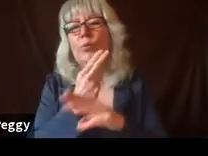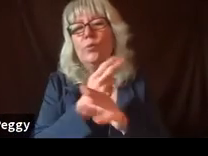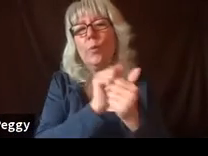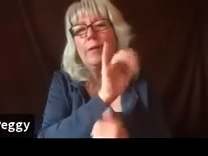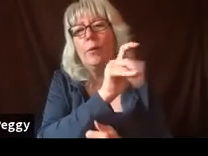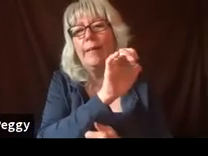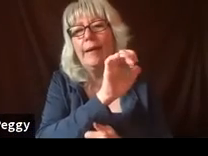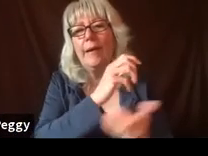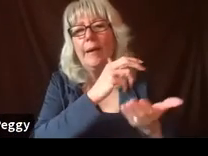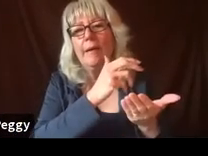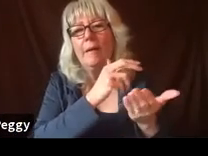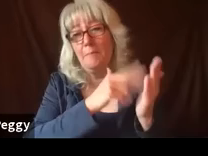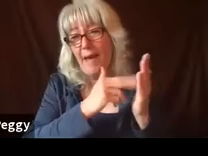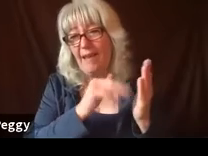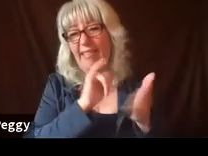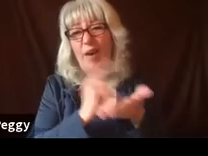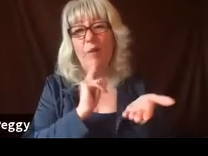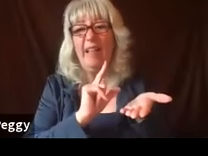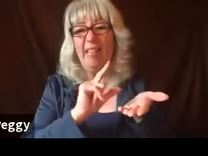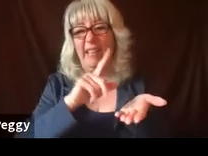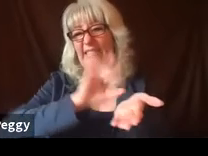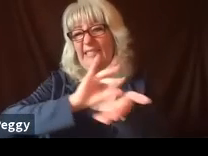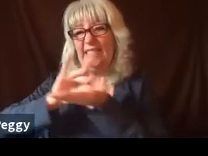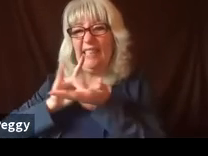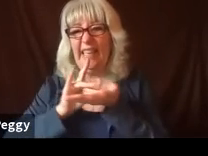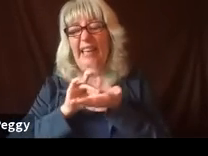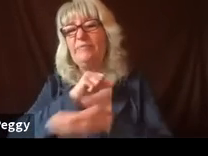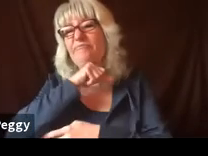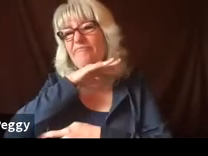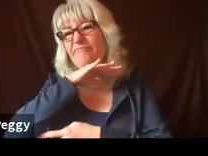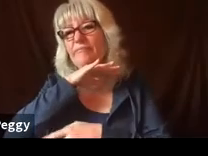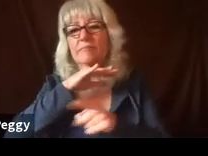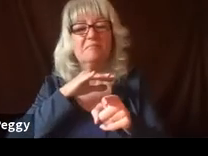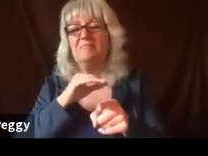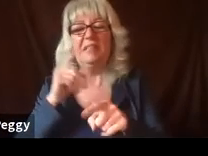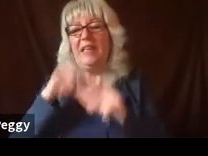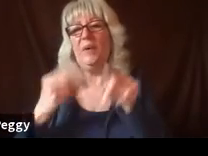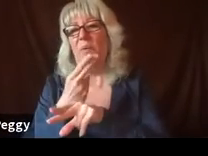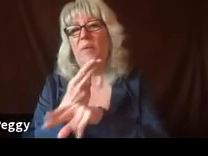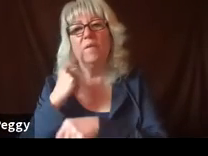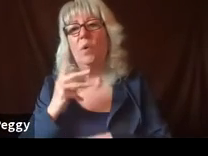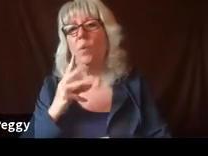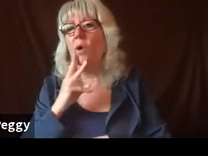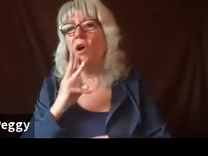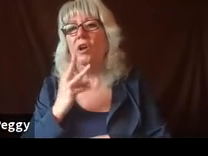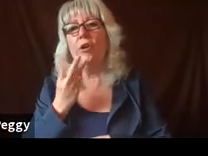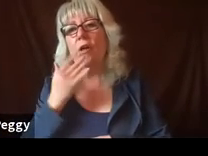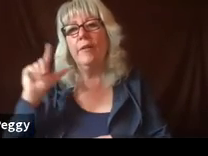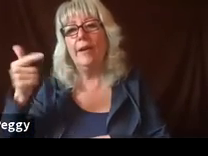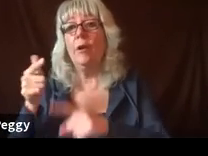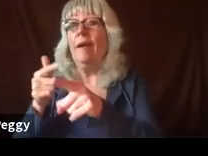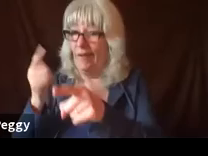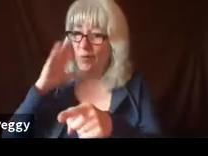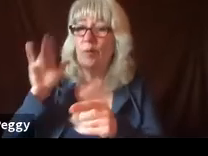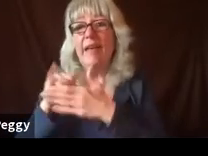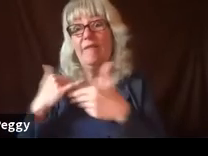The acrylic plastic will stick to that palette and basically ruin it for watercolor. And when you're using watercolor, you